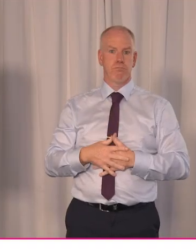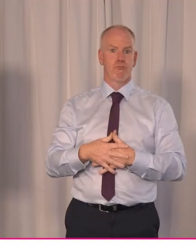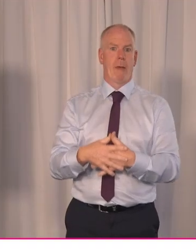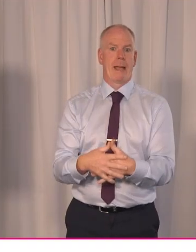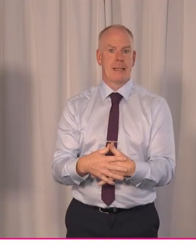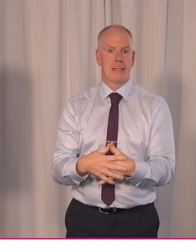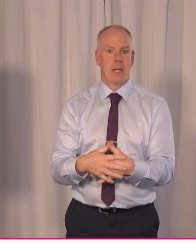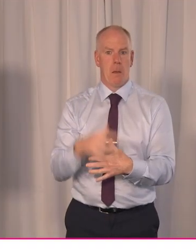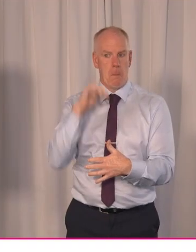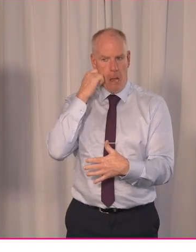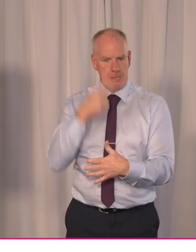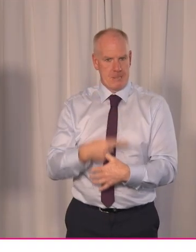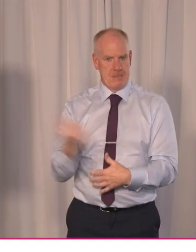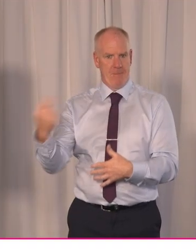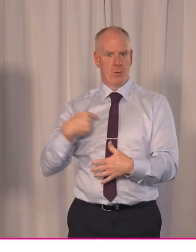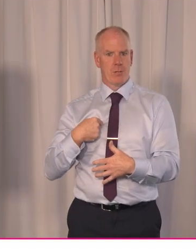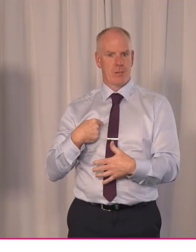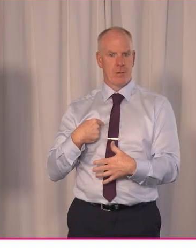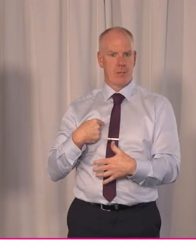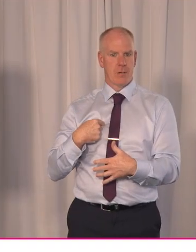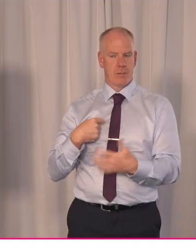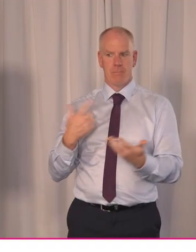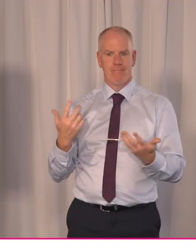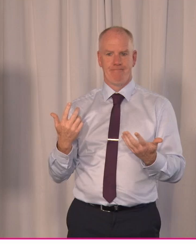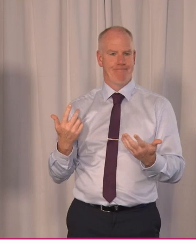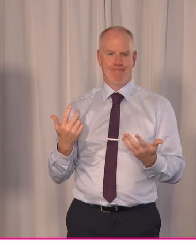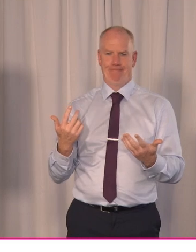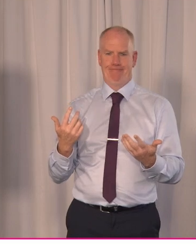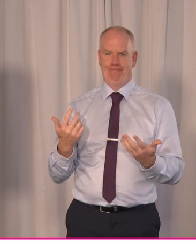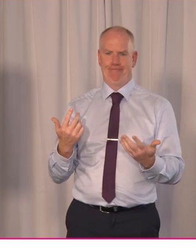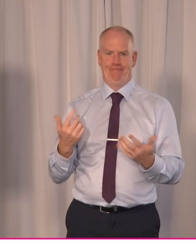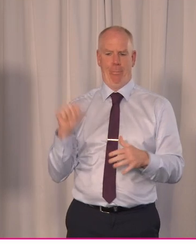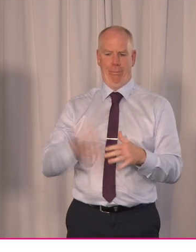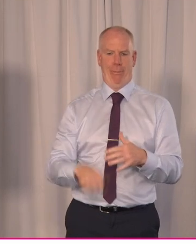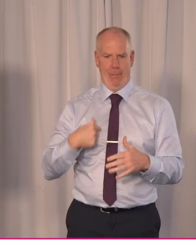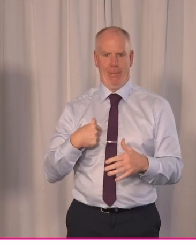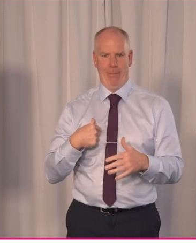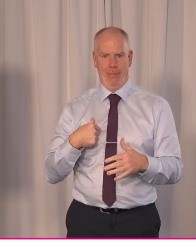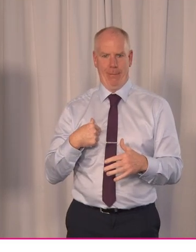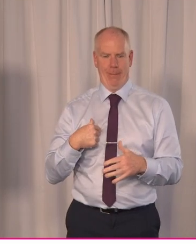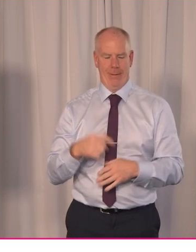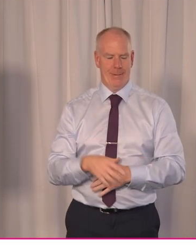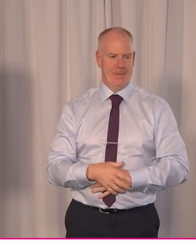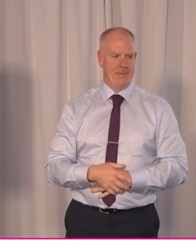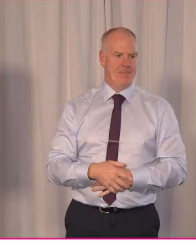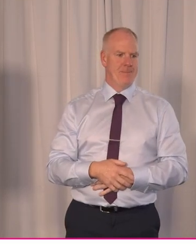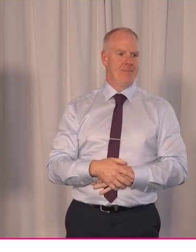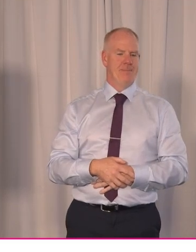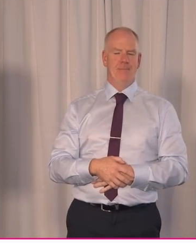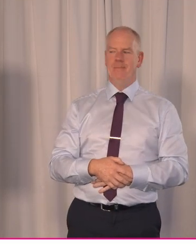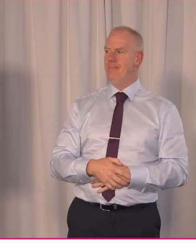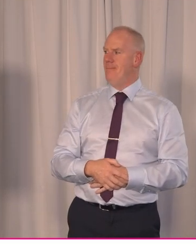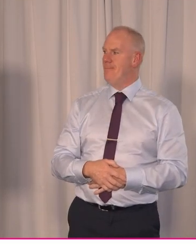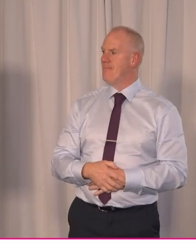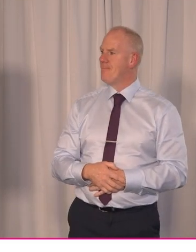was different. That didn't work out. So it didn't. But like